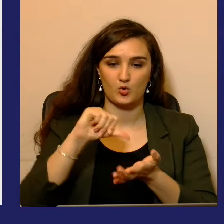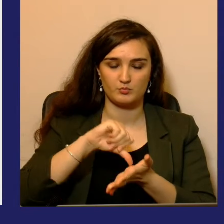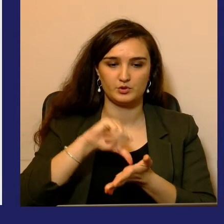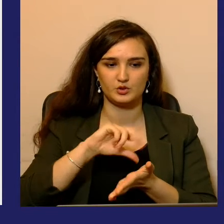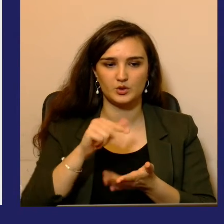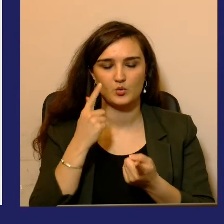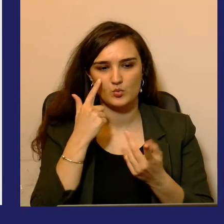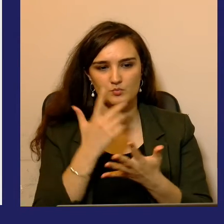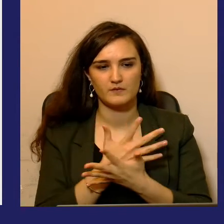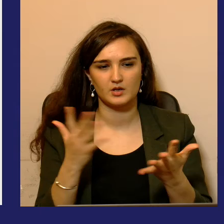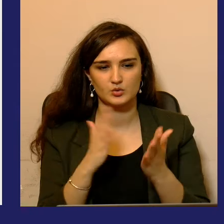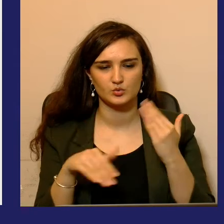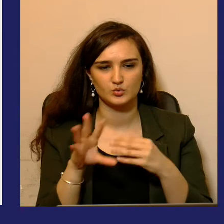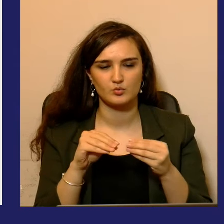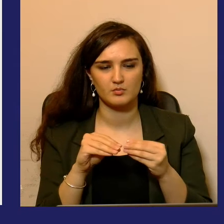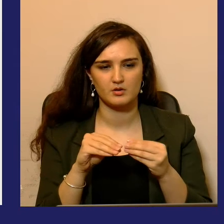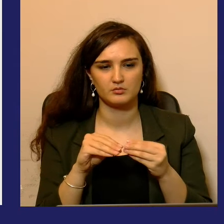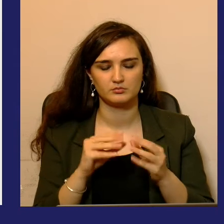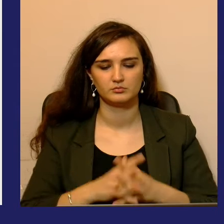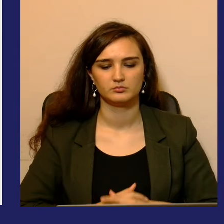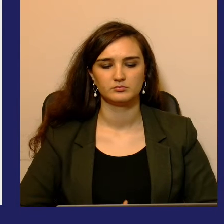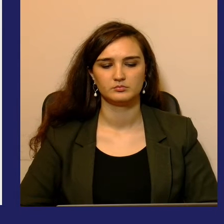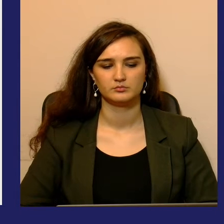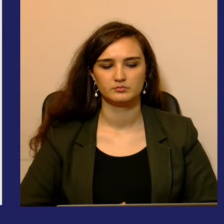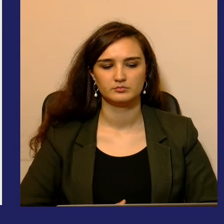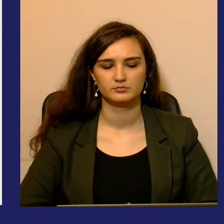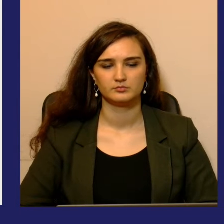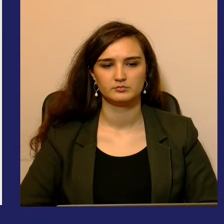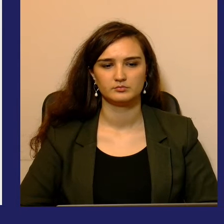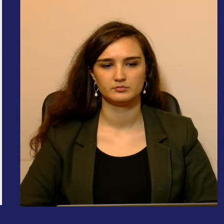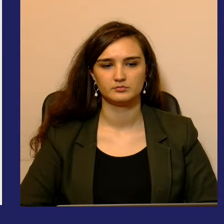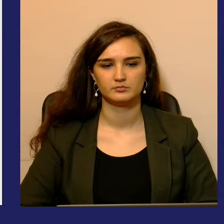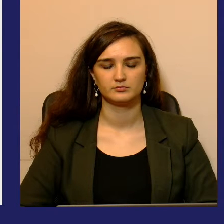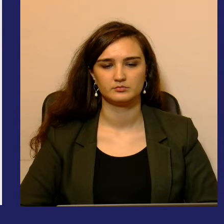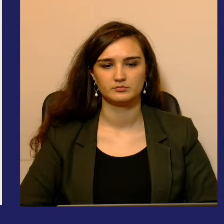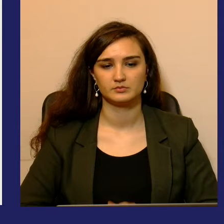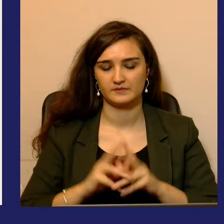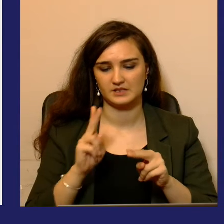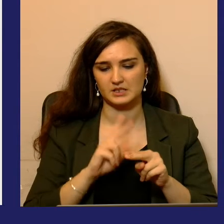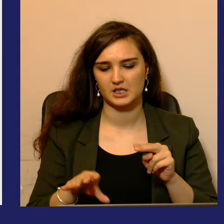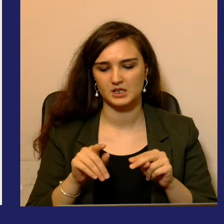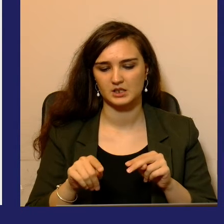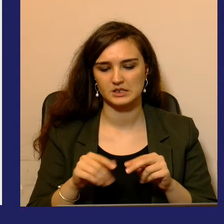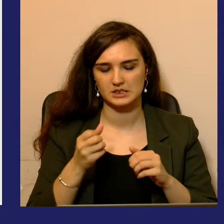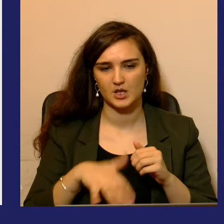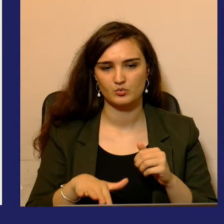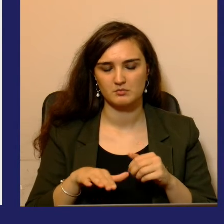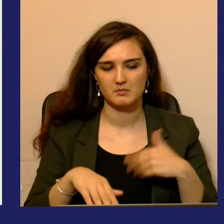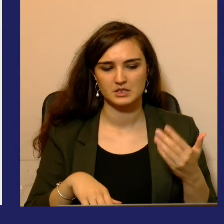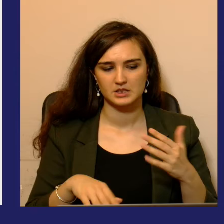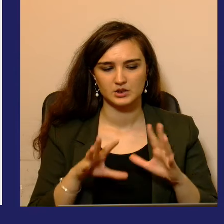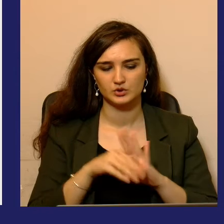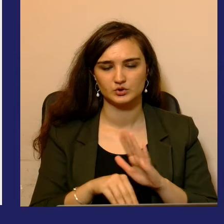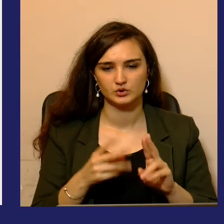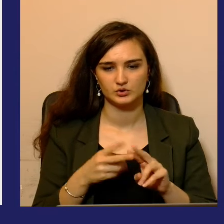fled to the center left Morena, which is the president's party. And you can see what happened here. Went from 47 seats out of 500